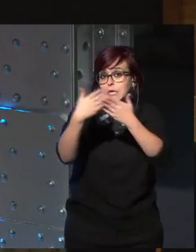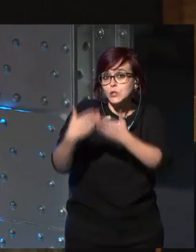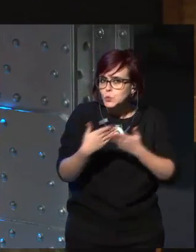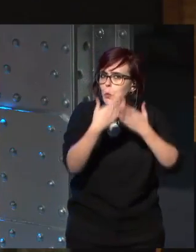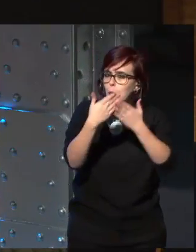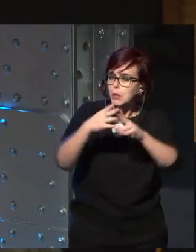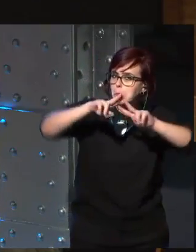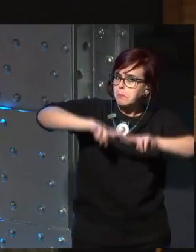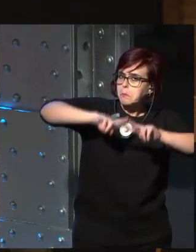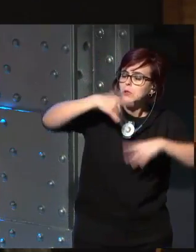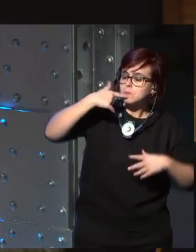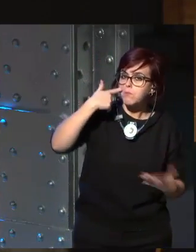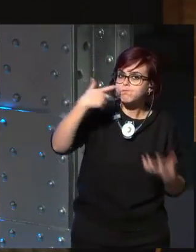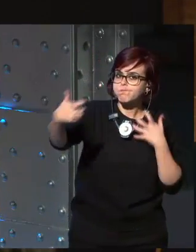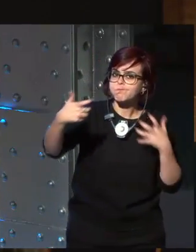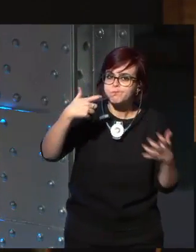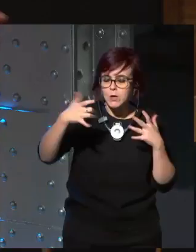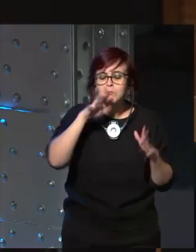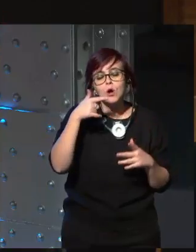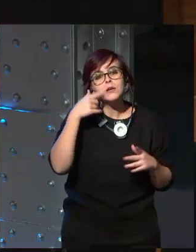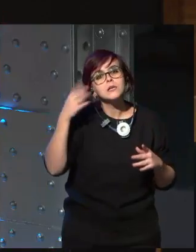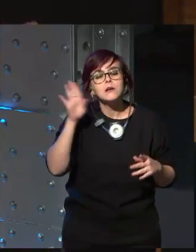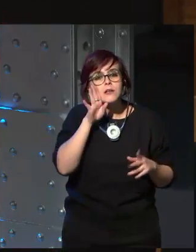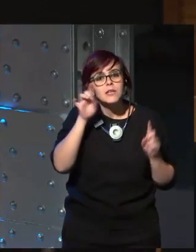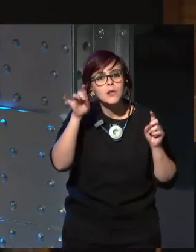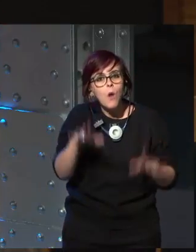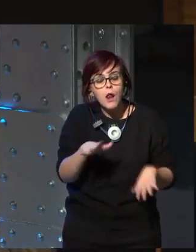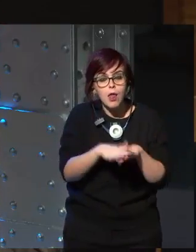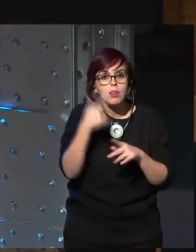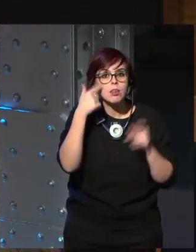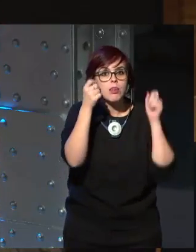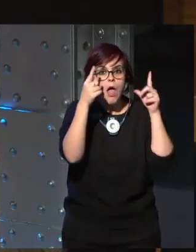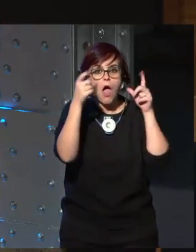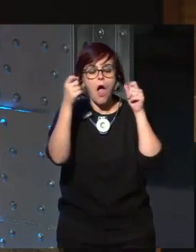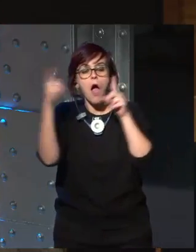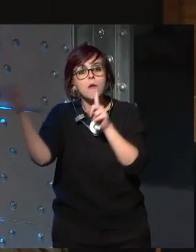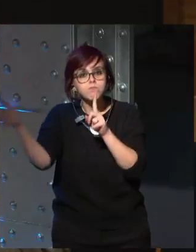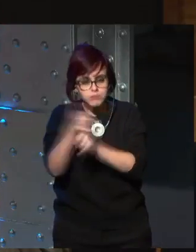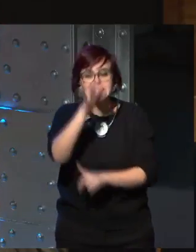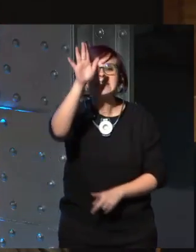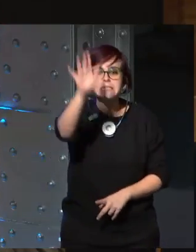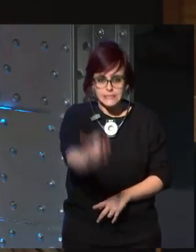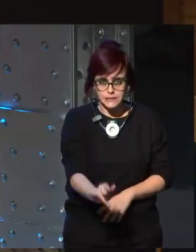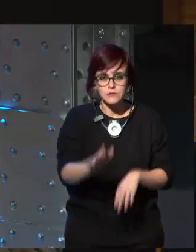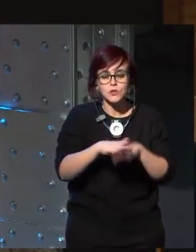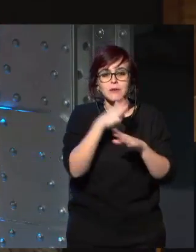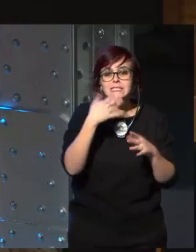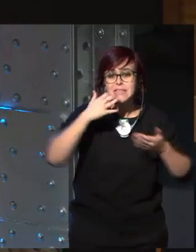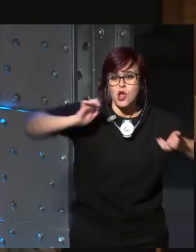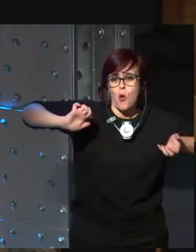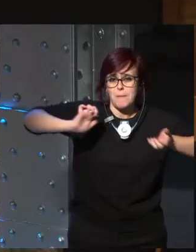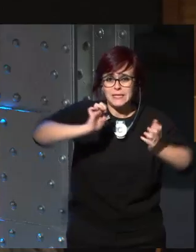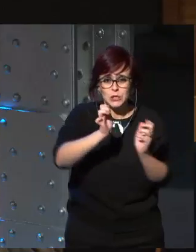hinders emotions or becomes an obstacle to emotion. It's quite a revealing investigation, because what these guys have found out is that